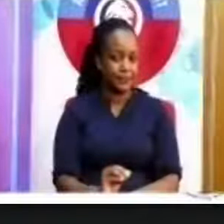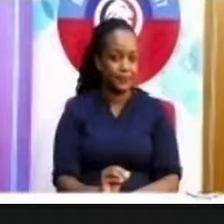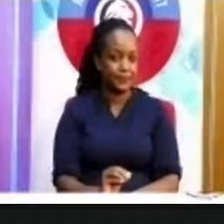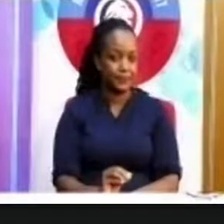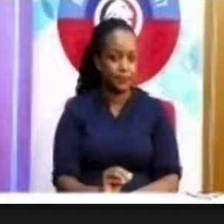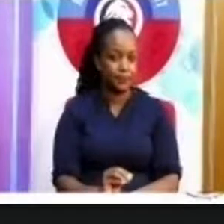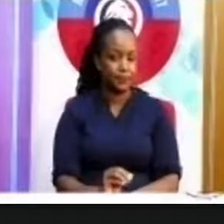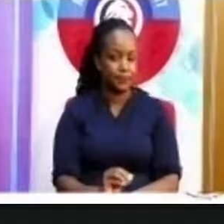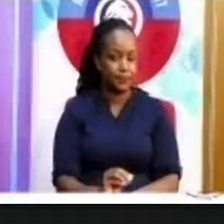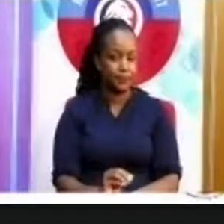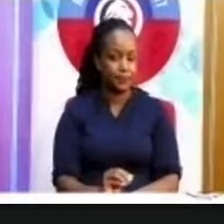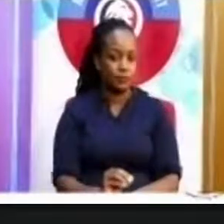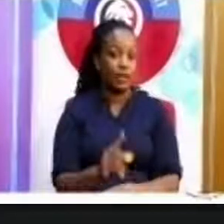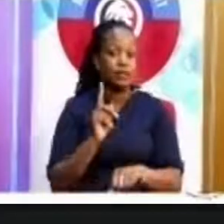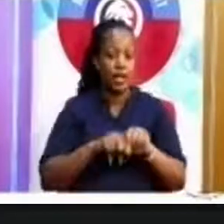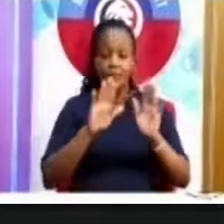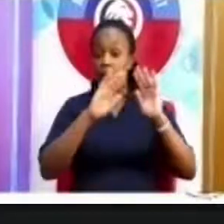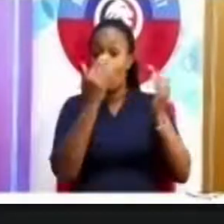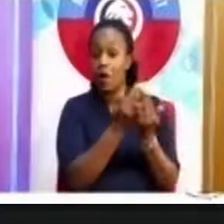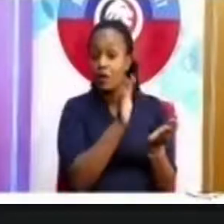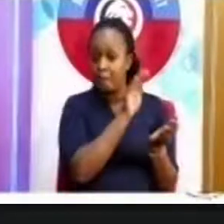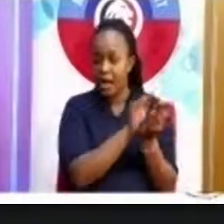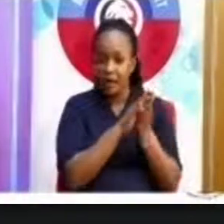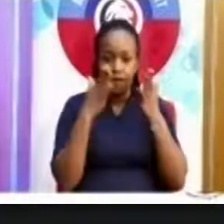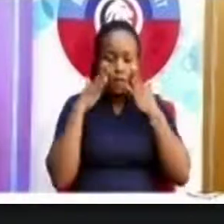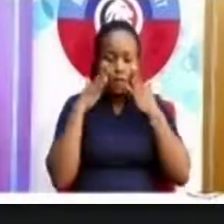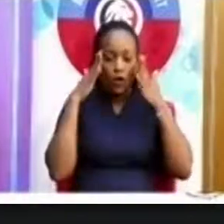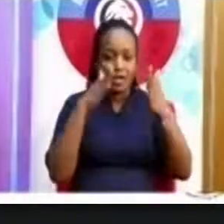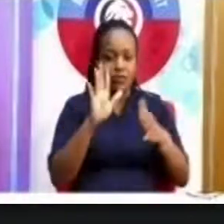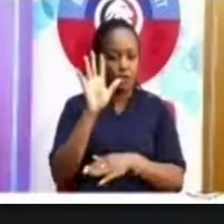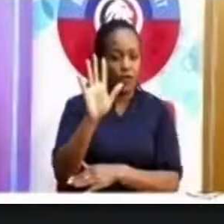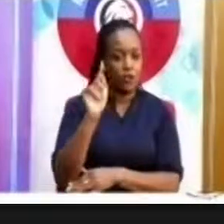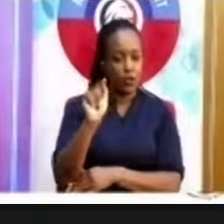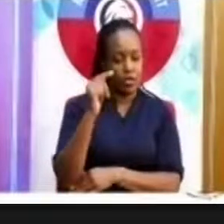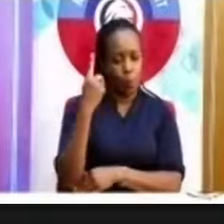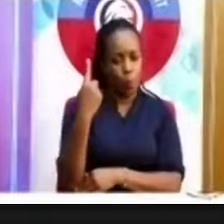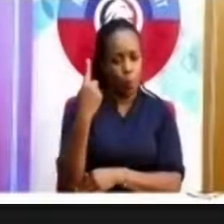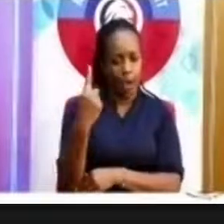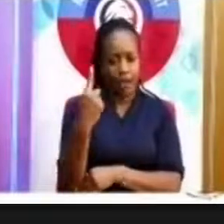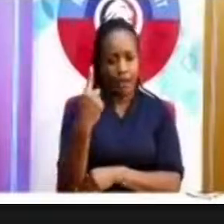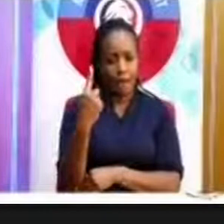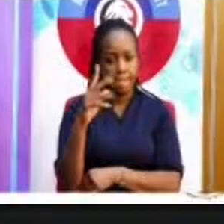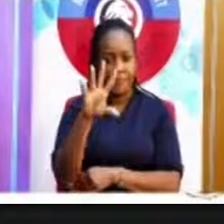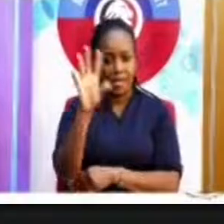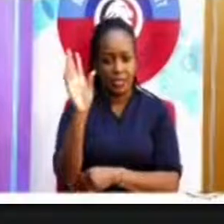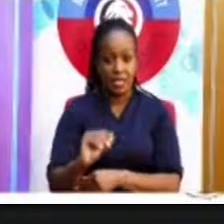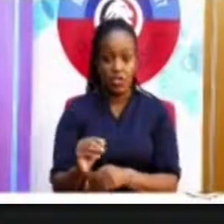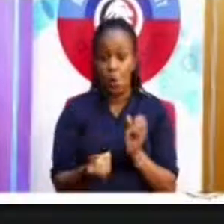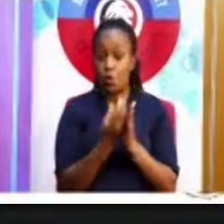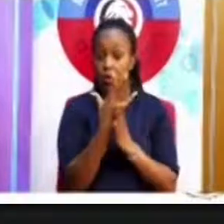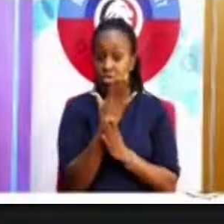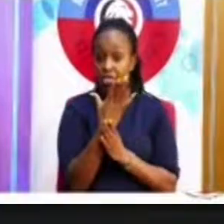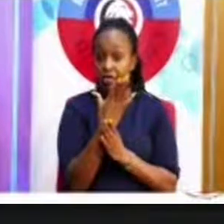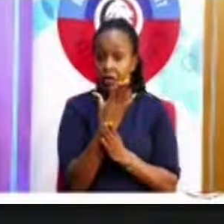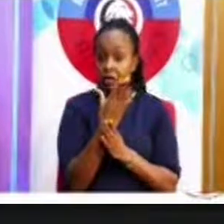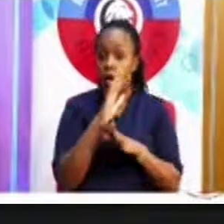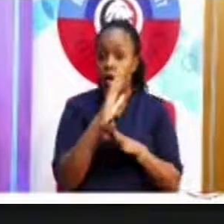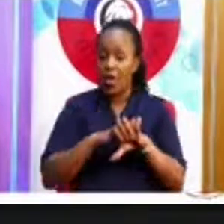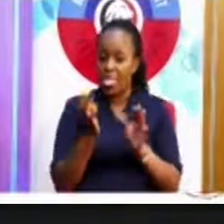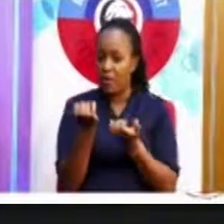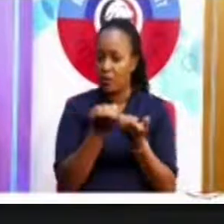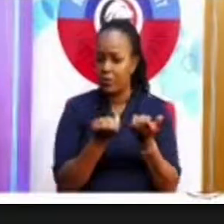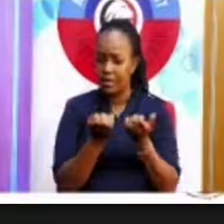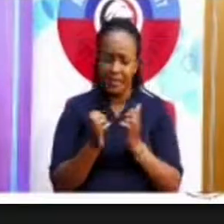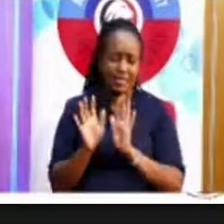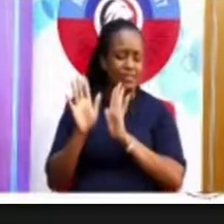while the World Bank forecasts a 1.5% growth of our economy. It is important because tax